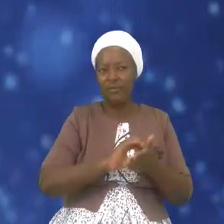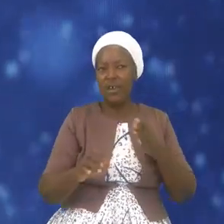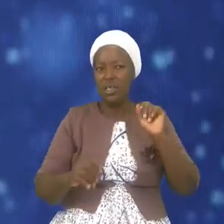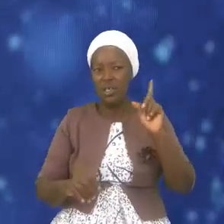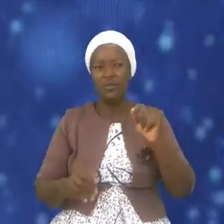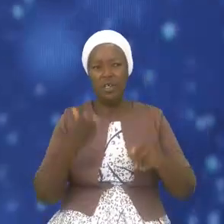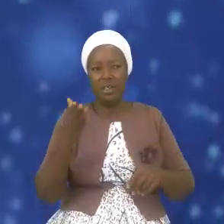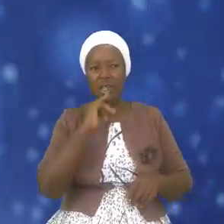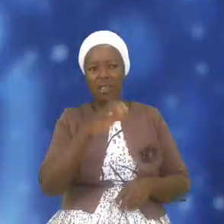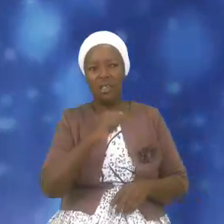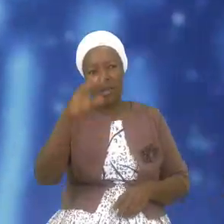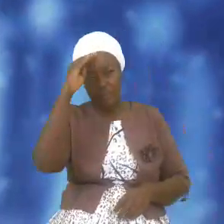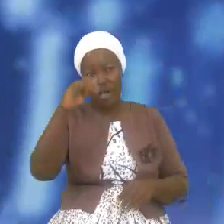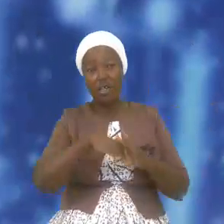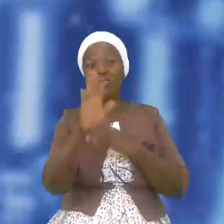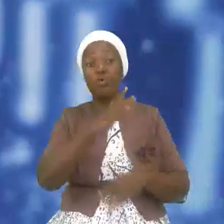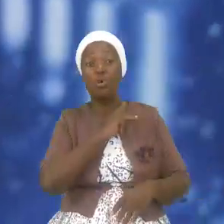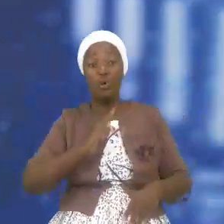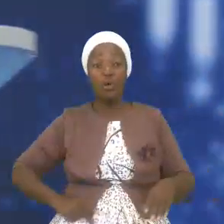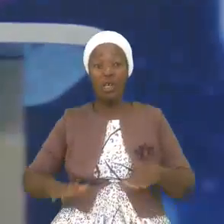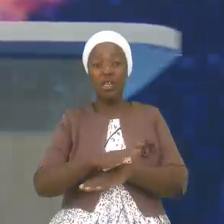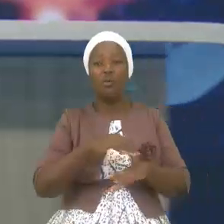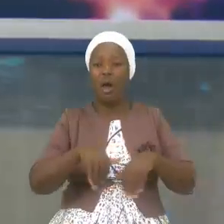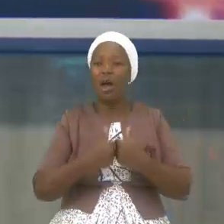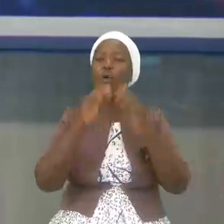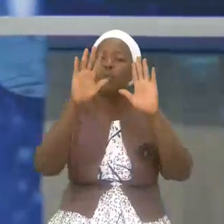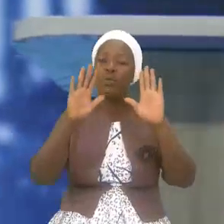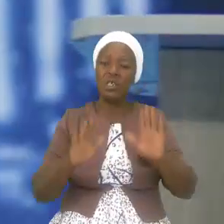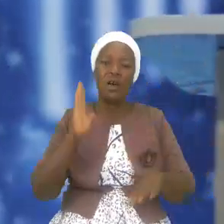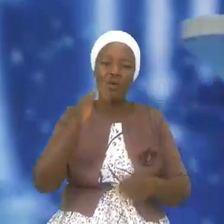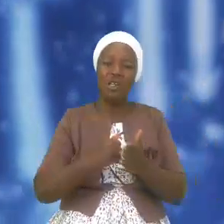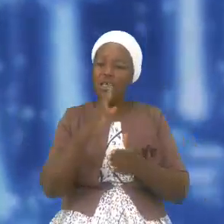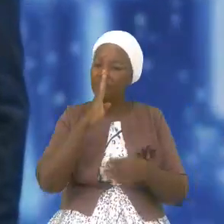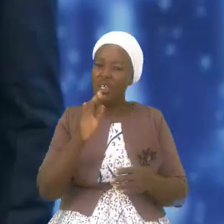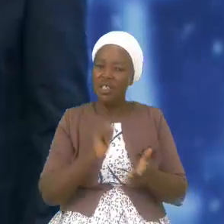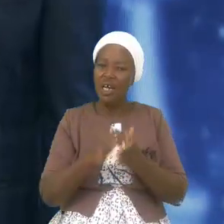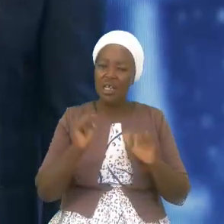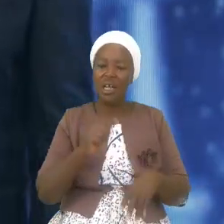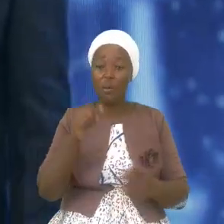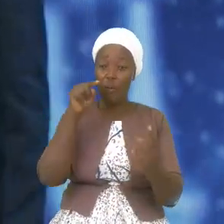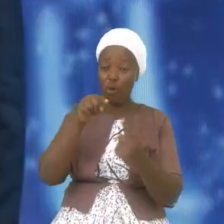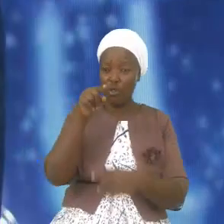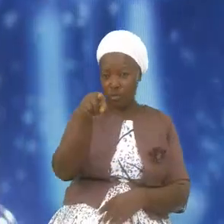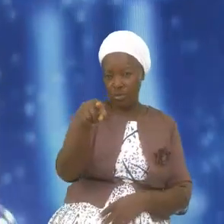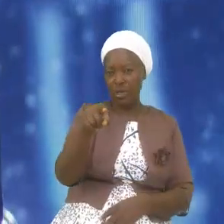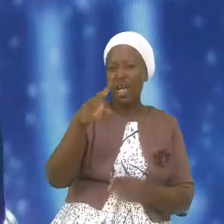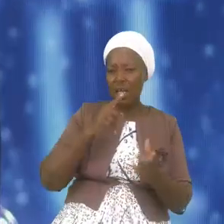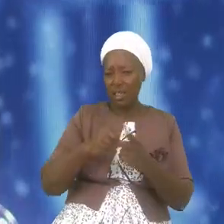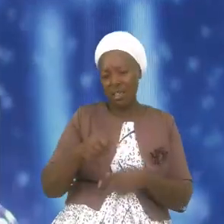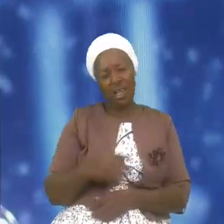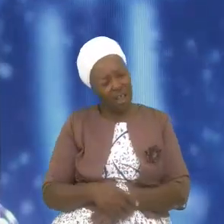be that they can point to you, if you're a true believer. You were a believer in the time